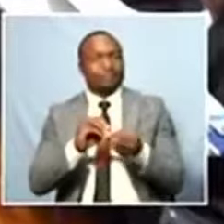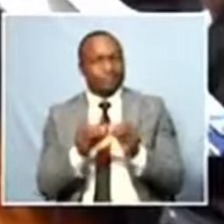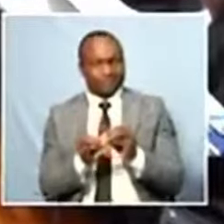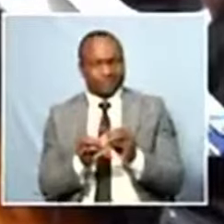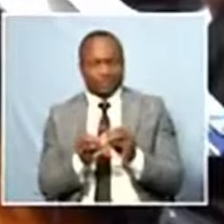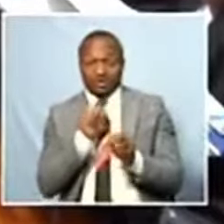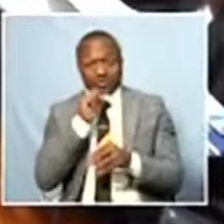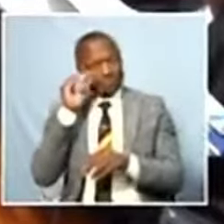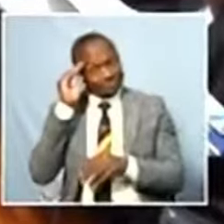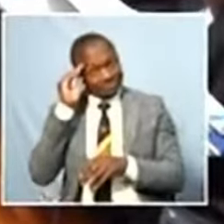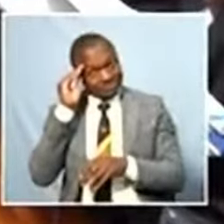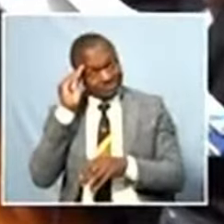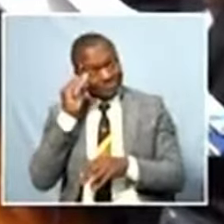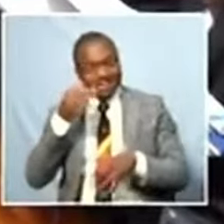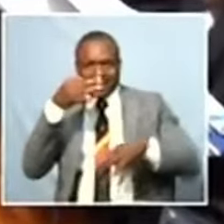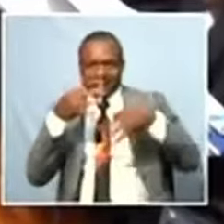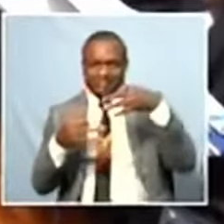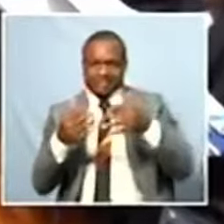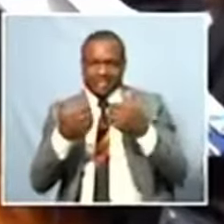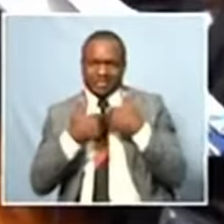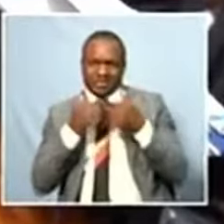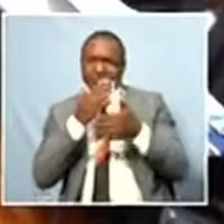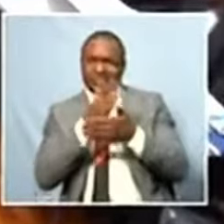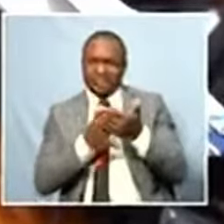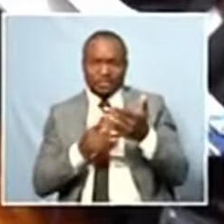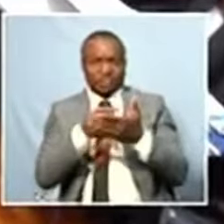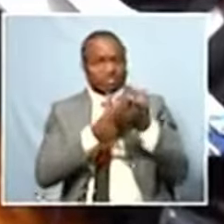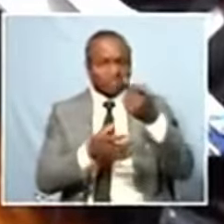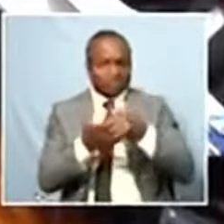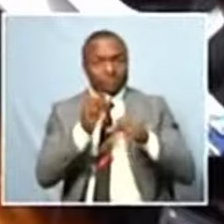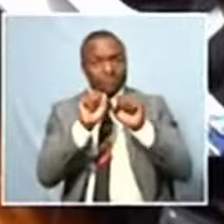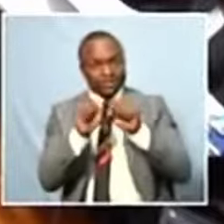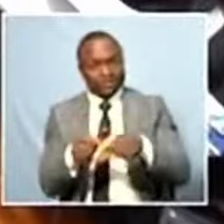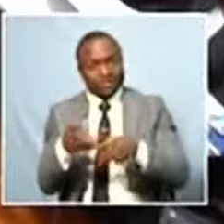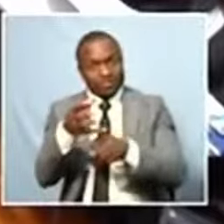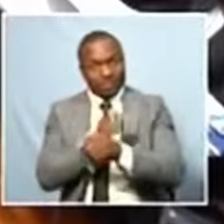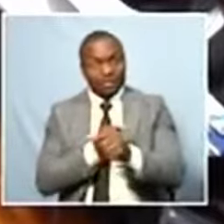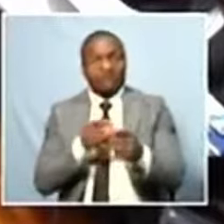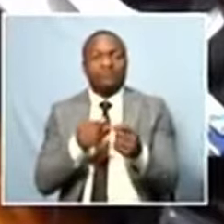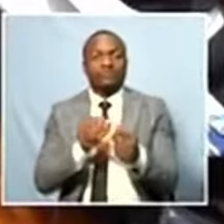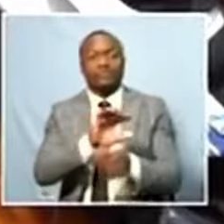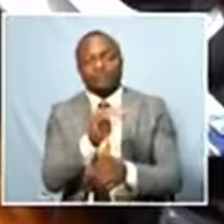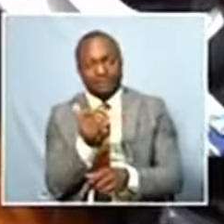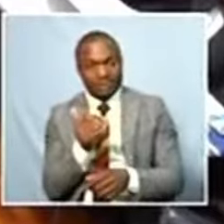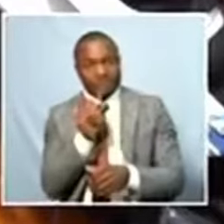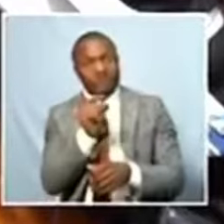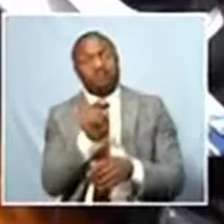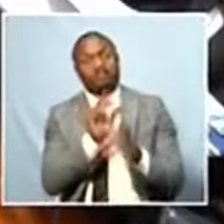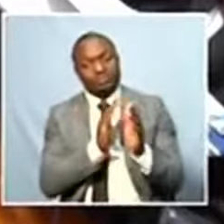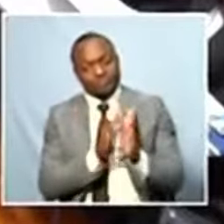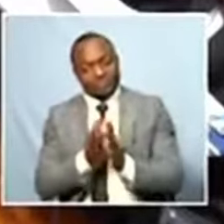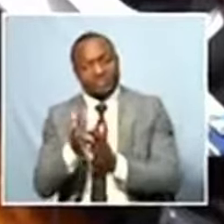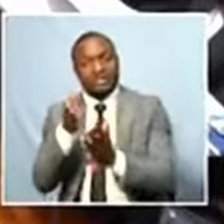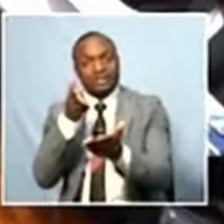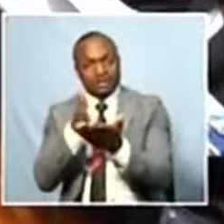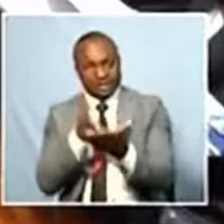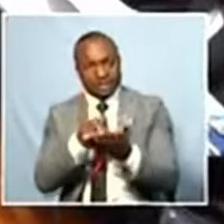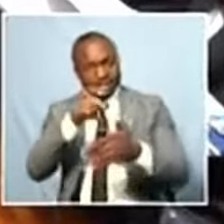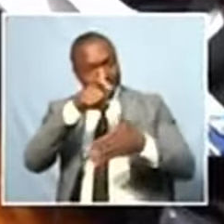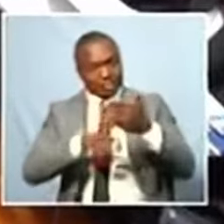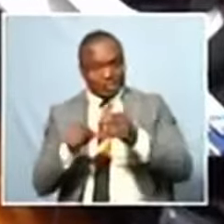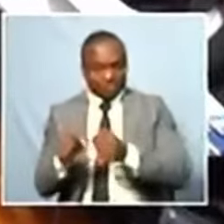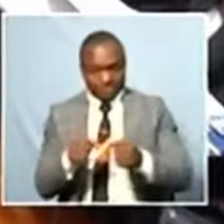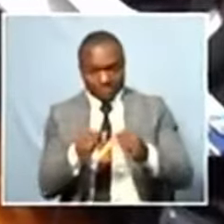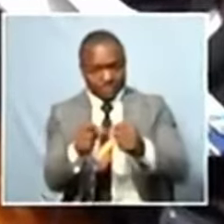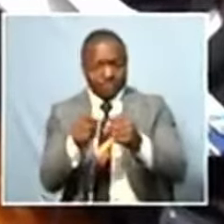is as to whether we had some consultation so that we also get feedback from them so that even as you are designing this taxi system, it is